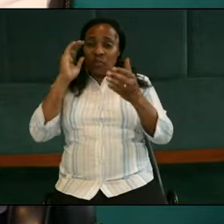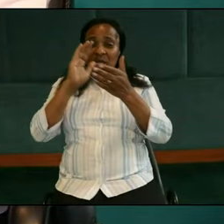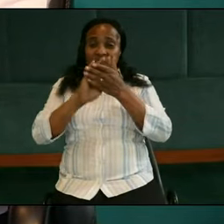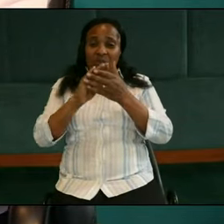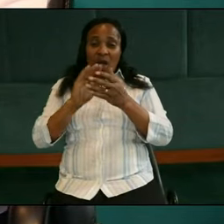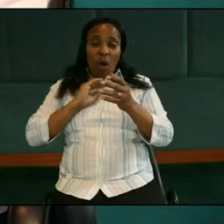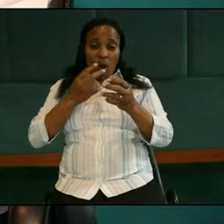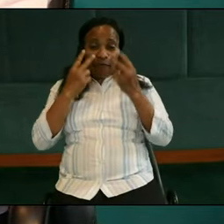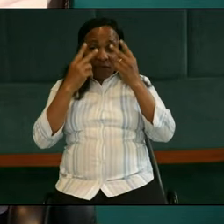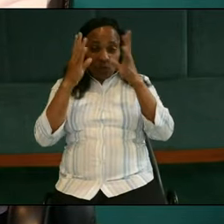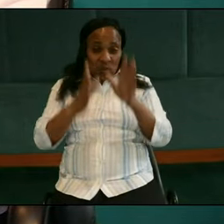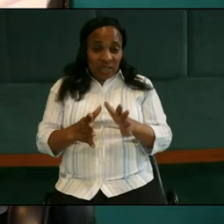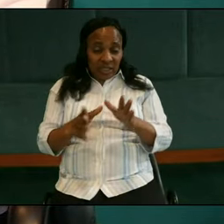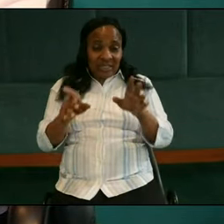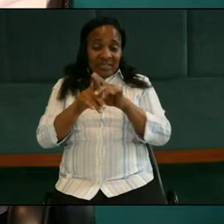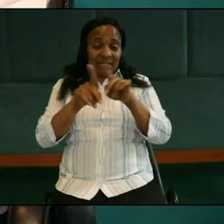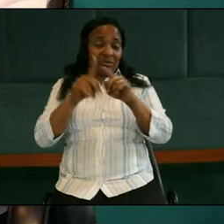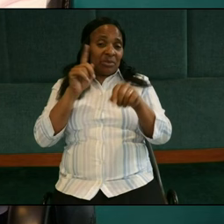viewers as well. You know,